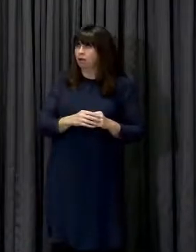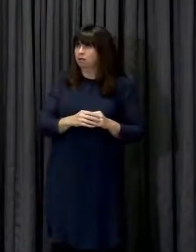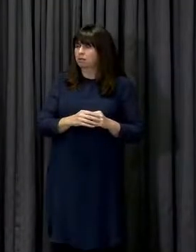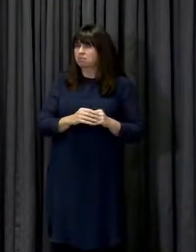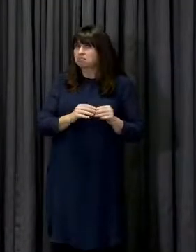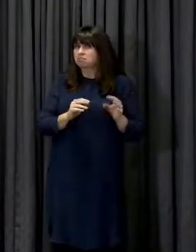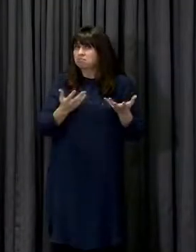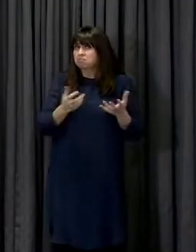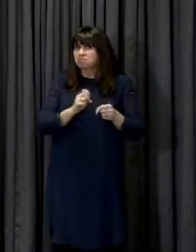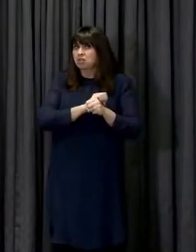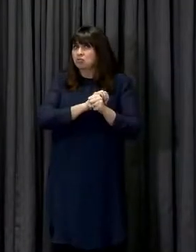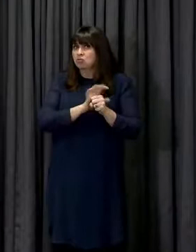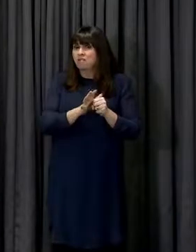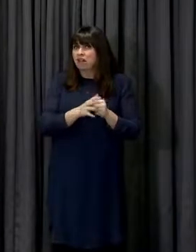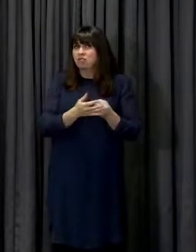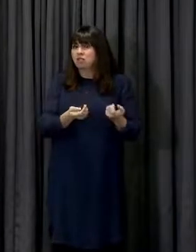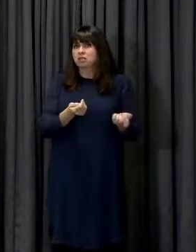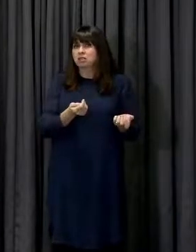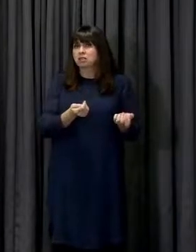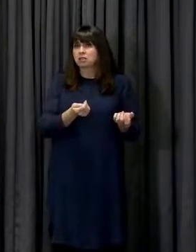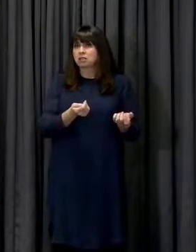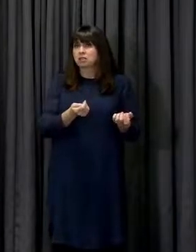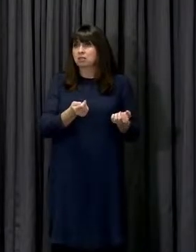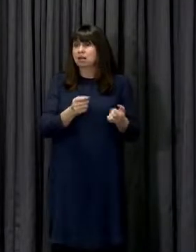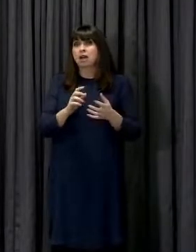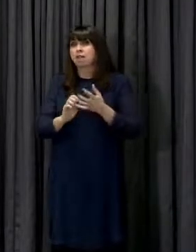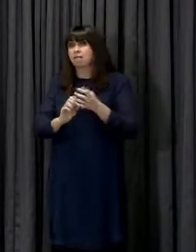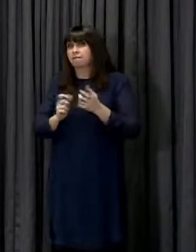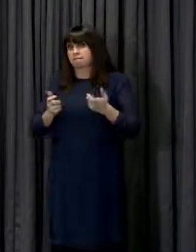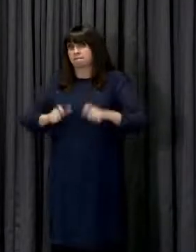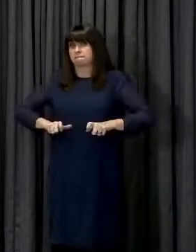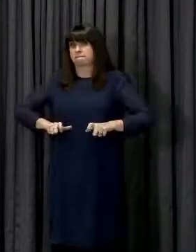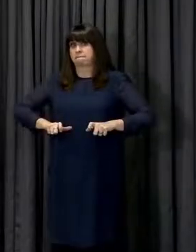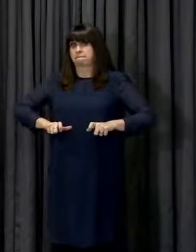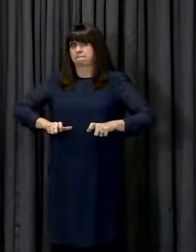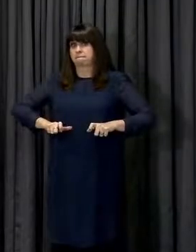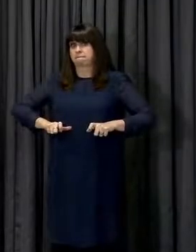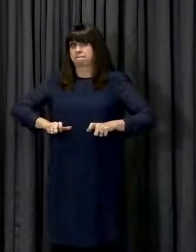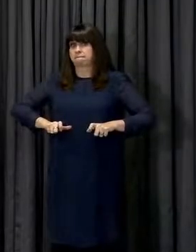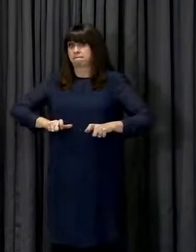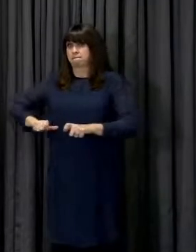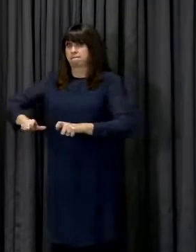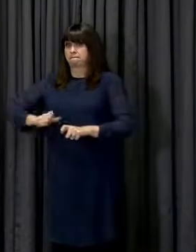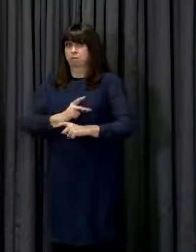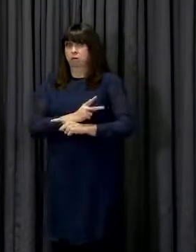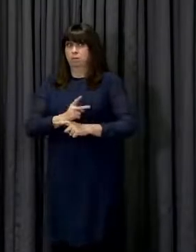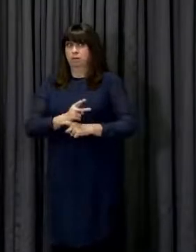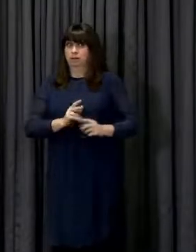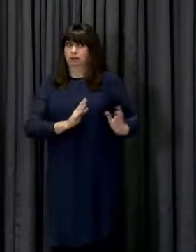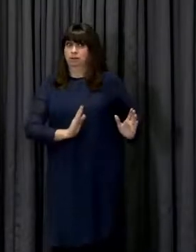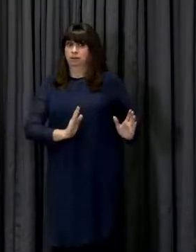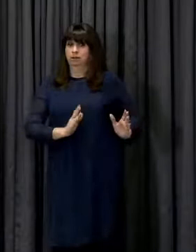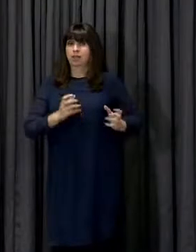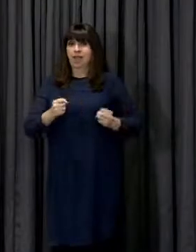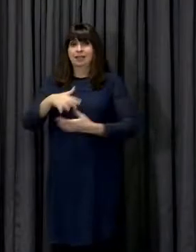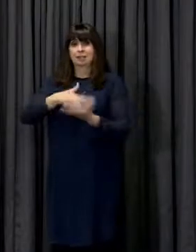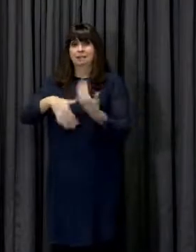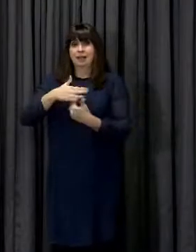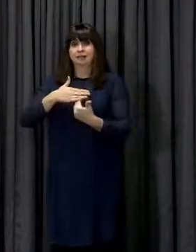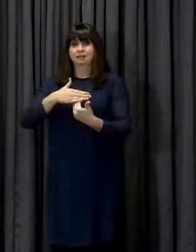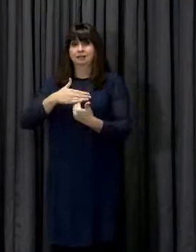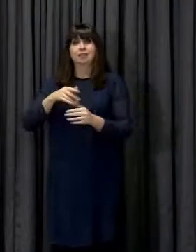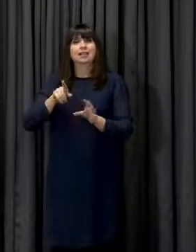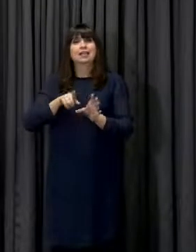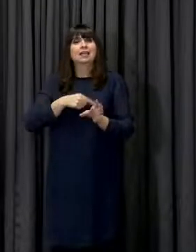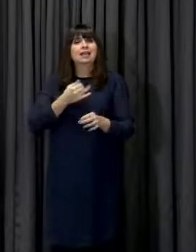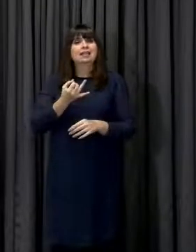health rationale for closing primary schools. And in our fire break, we had an approach of blended learning and in-person learning. So years